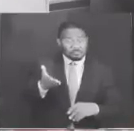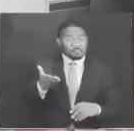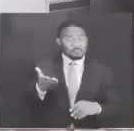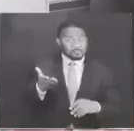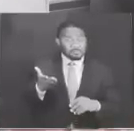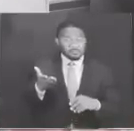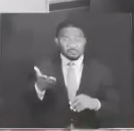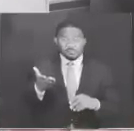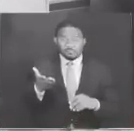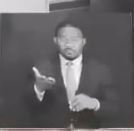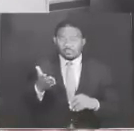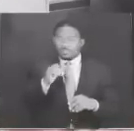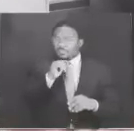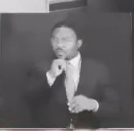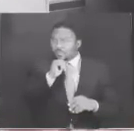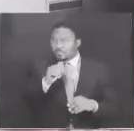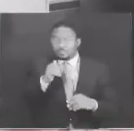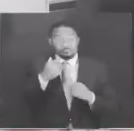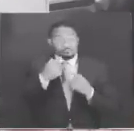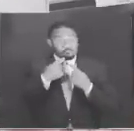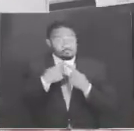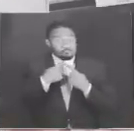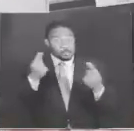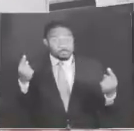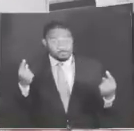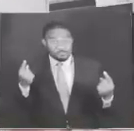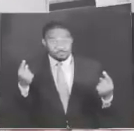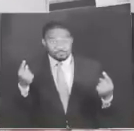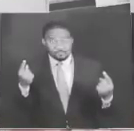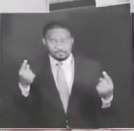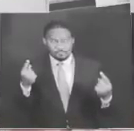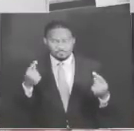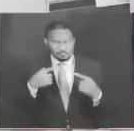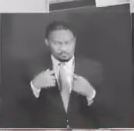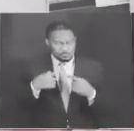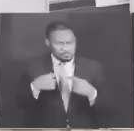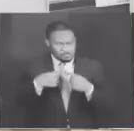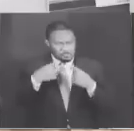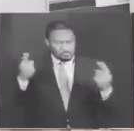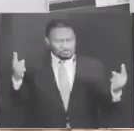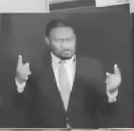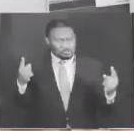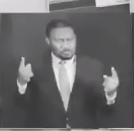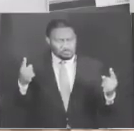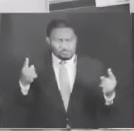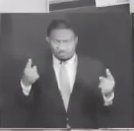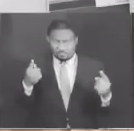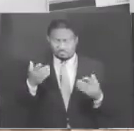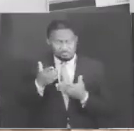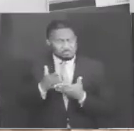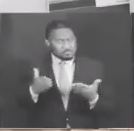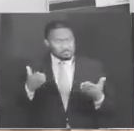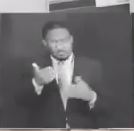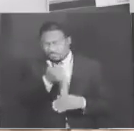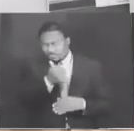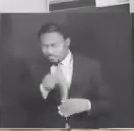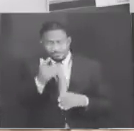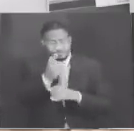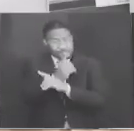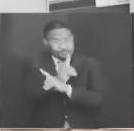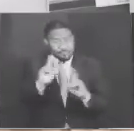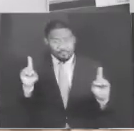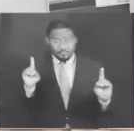should make a disclosure. Mr. Speaker, disclosure is part of any serious democracy.